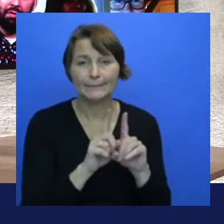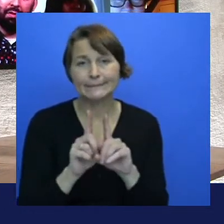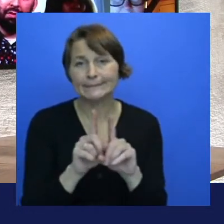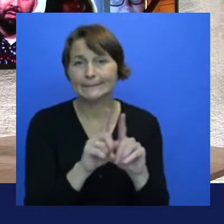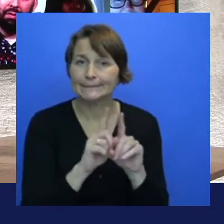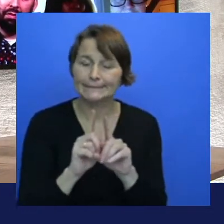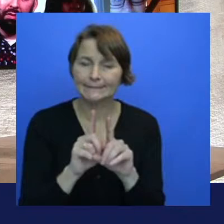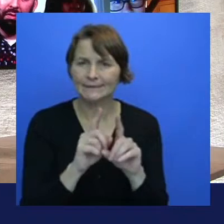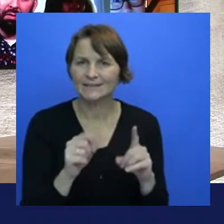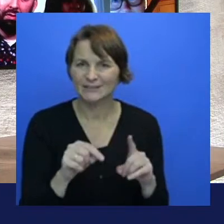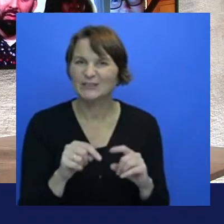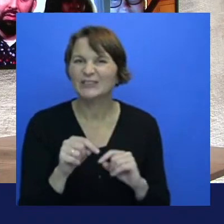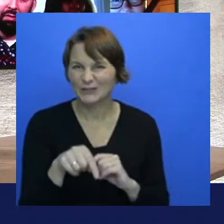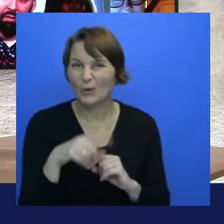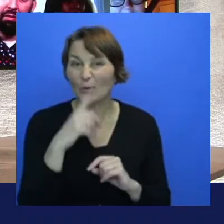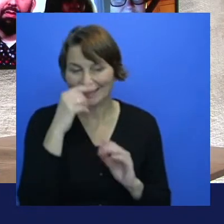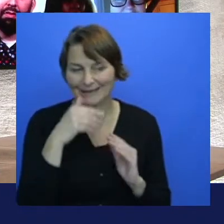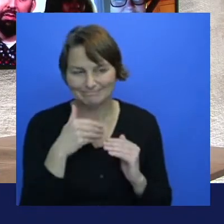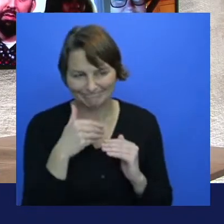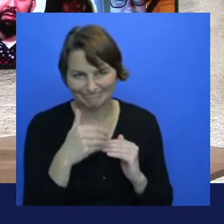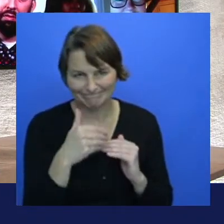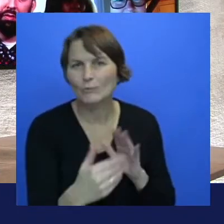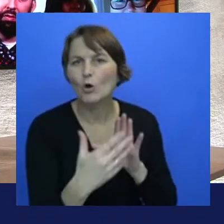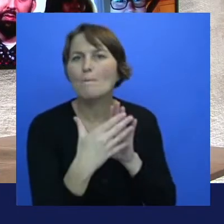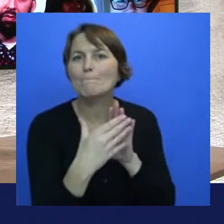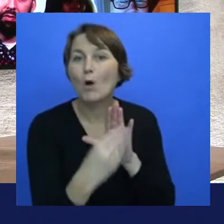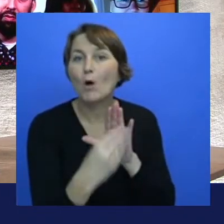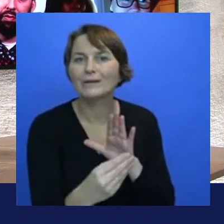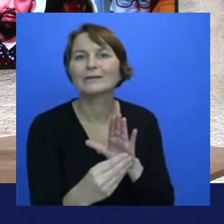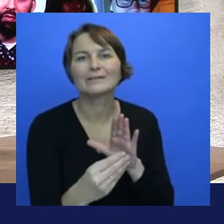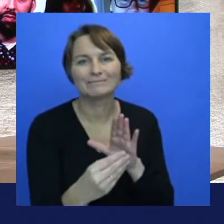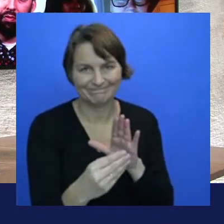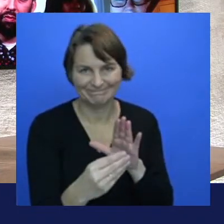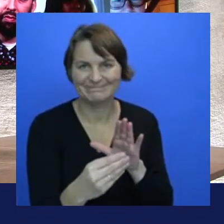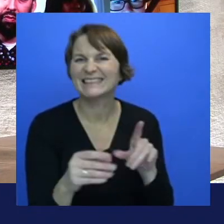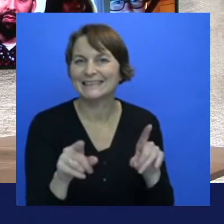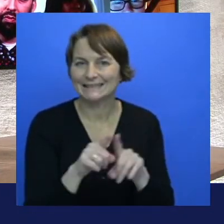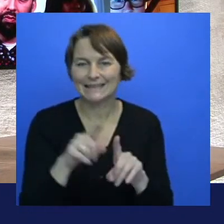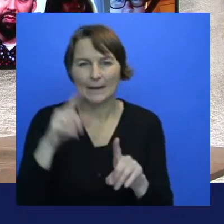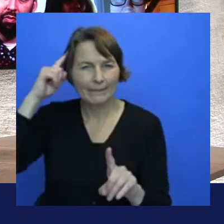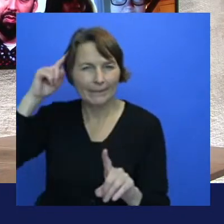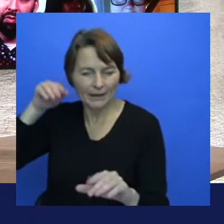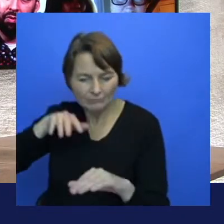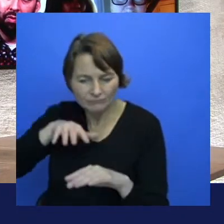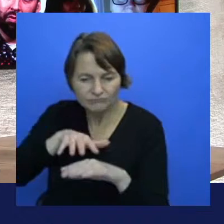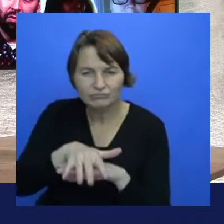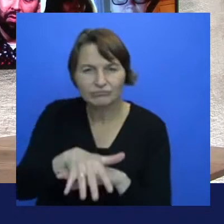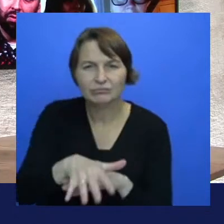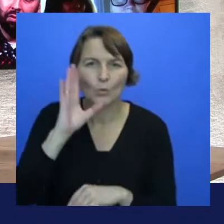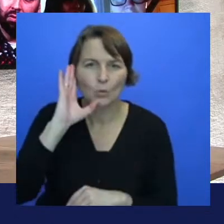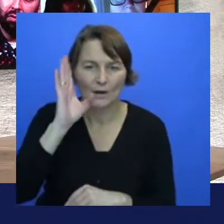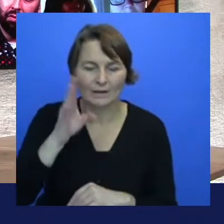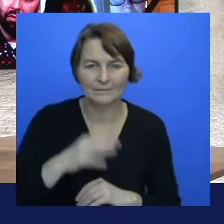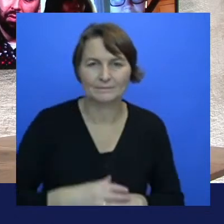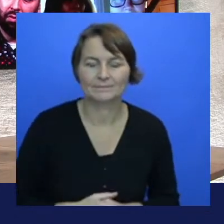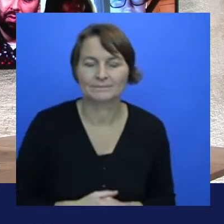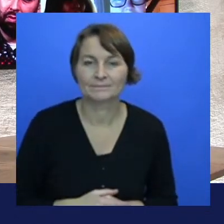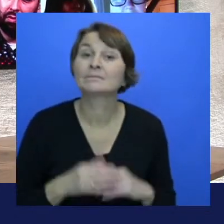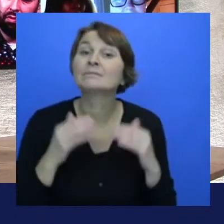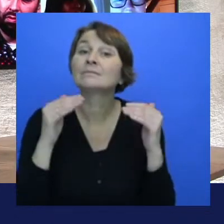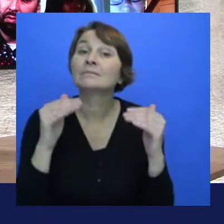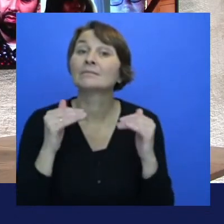also biased again. So, and of course, from an ethical perspective, I would be